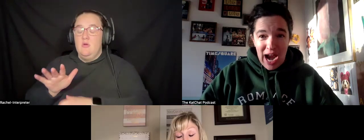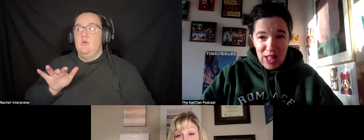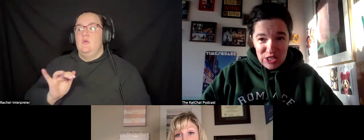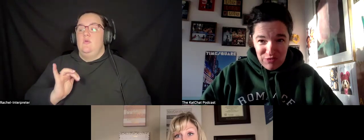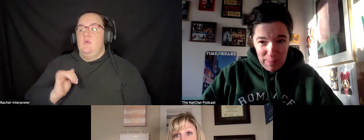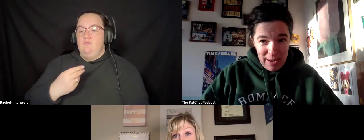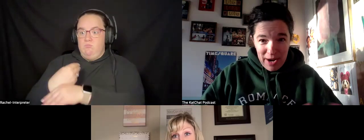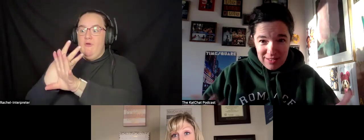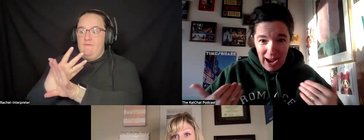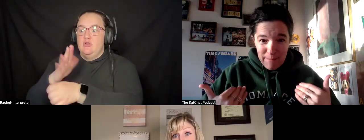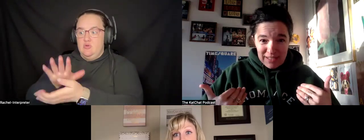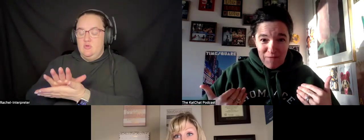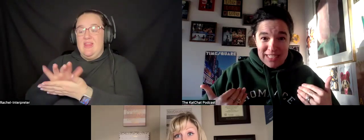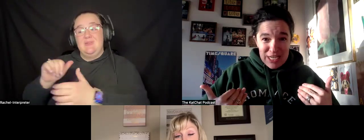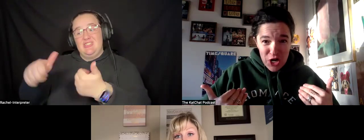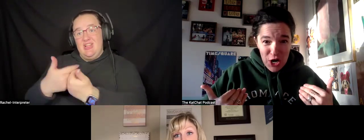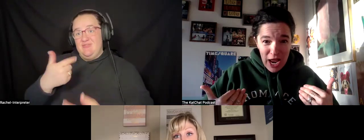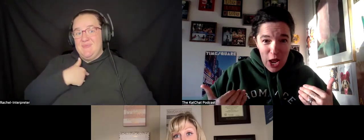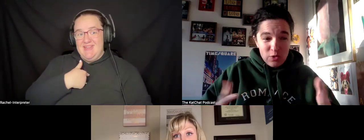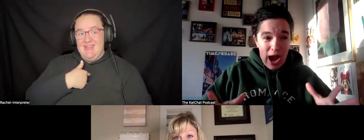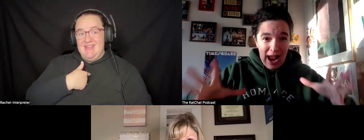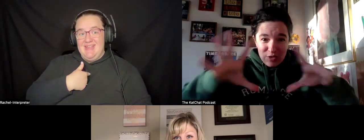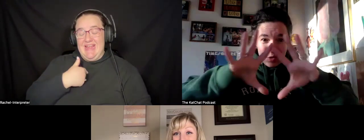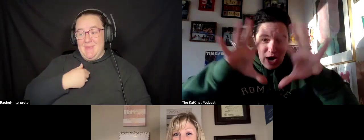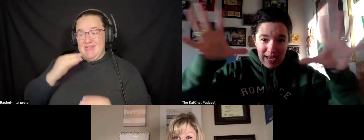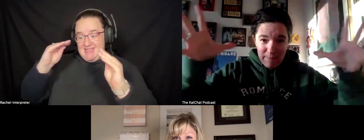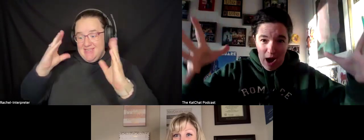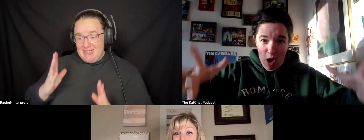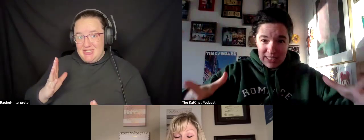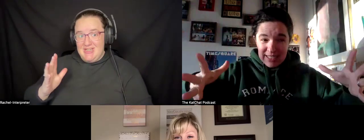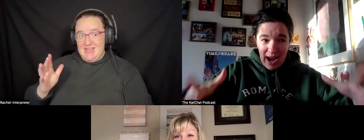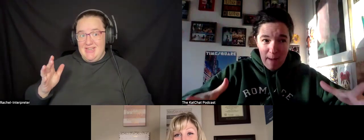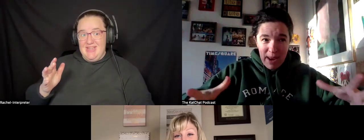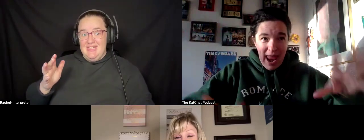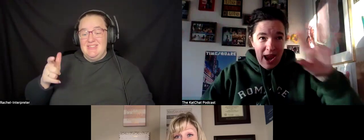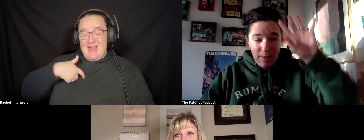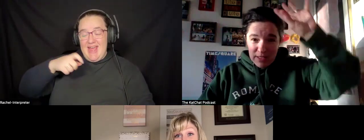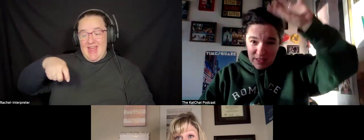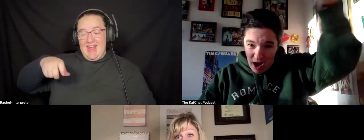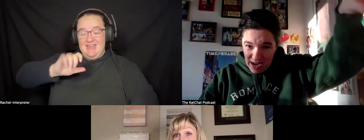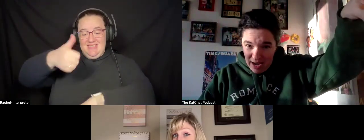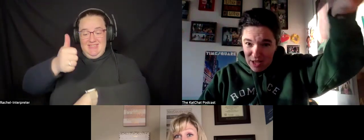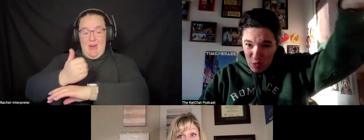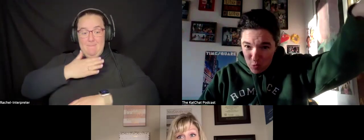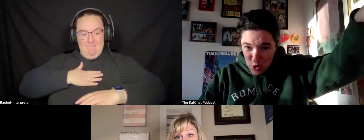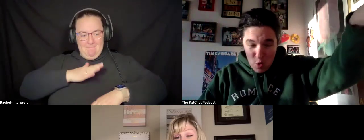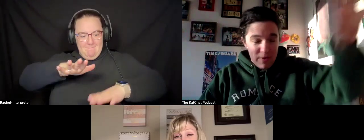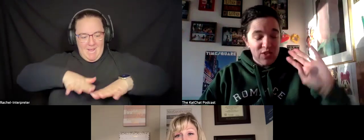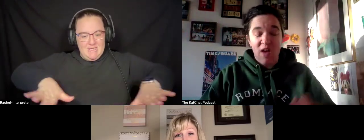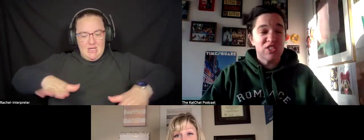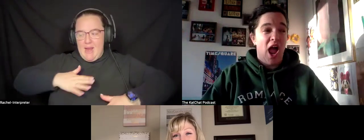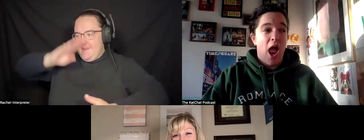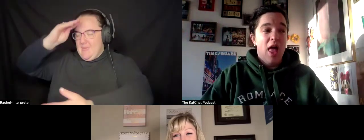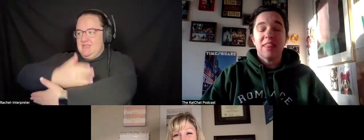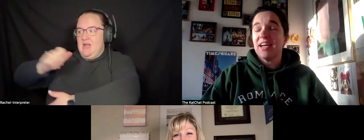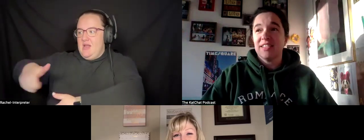real challenge for me because I'm myself a teacher. So I had to try to get my set up and then my son in another room. So